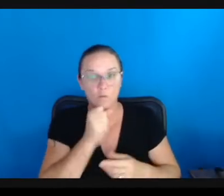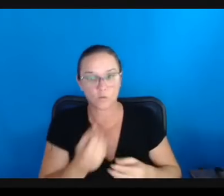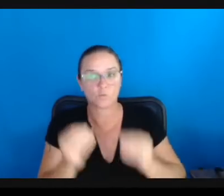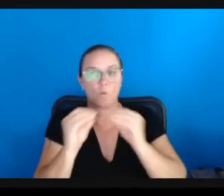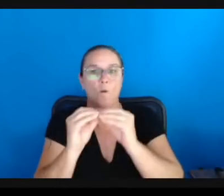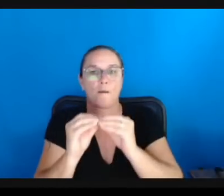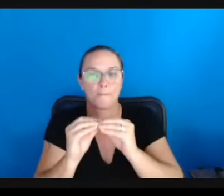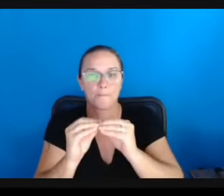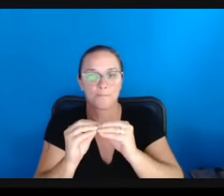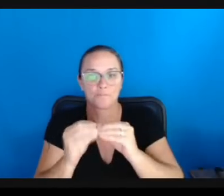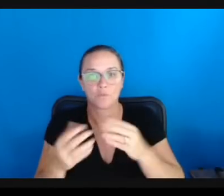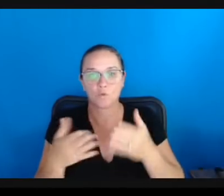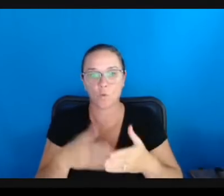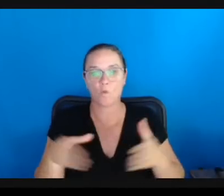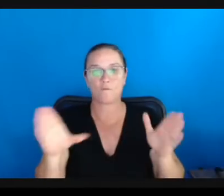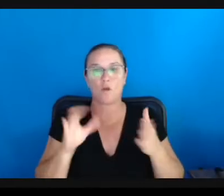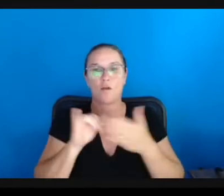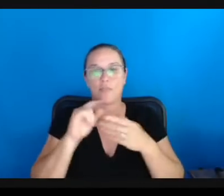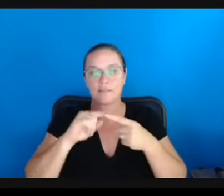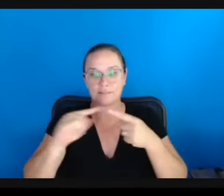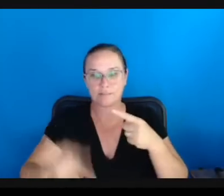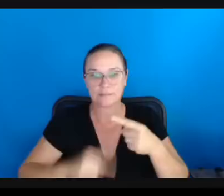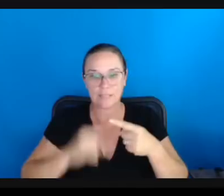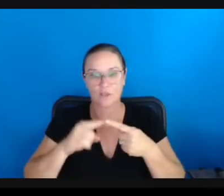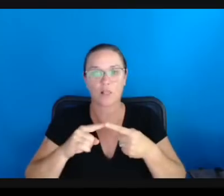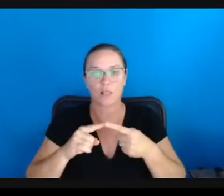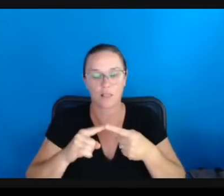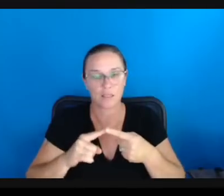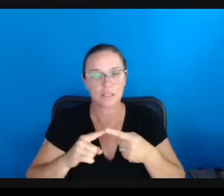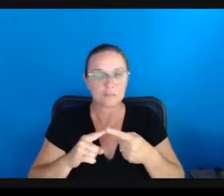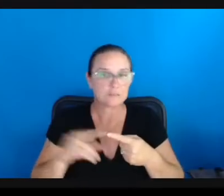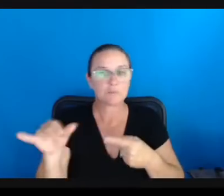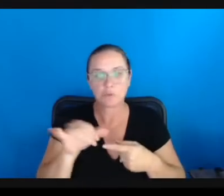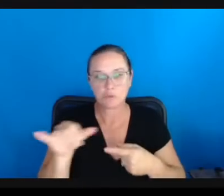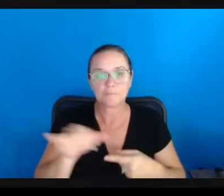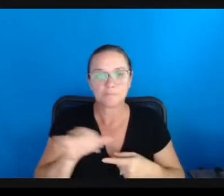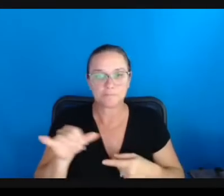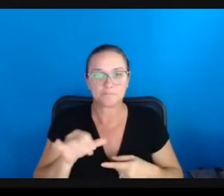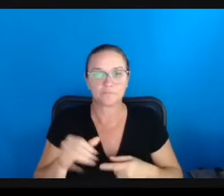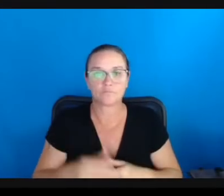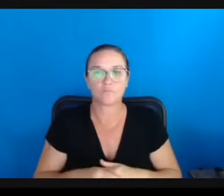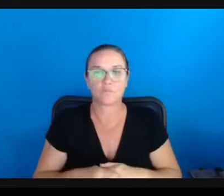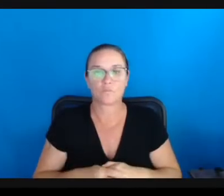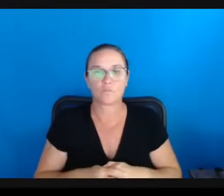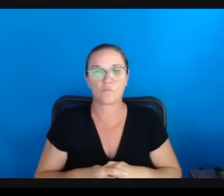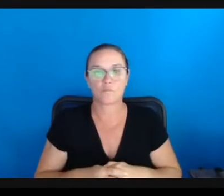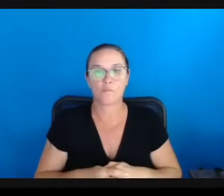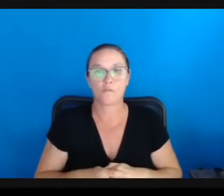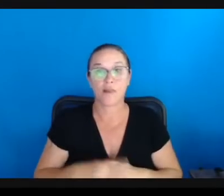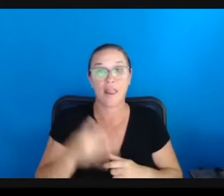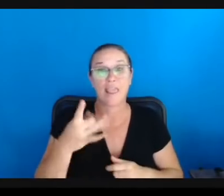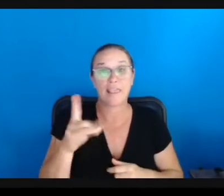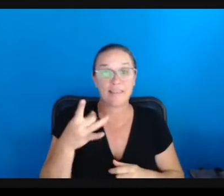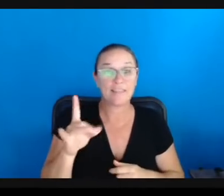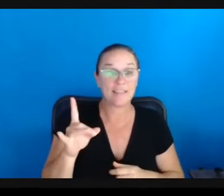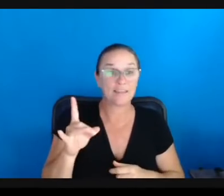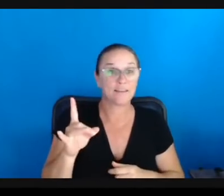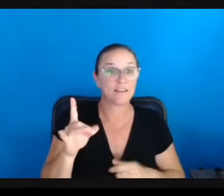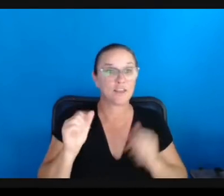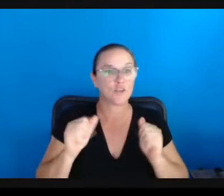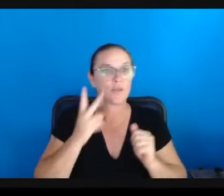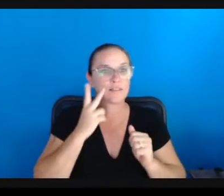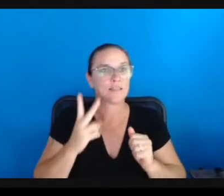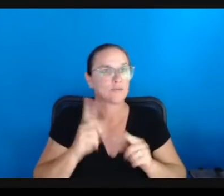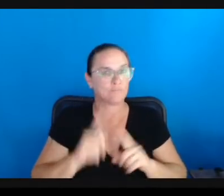right? Overall, the cycle remains on pace, more or less. The one that was abnormal, you can see, was 18, right?